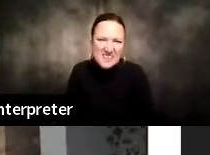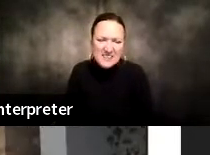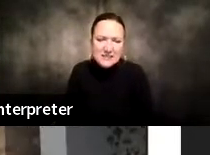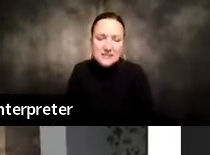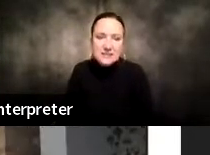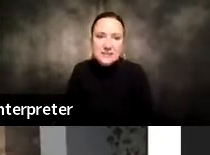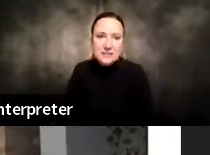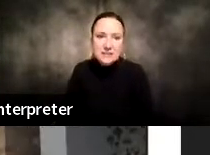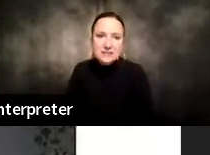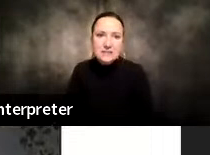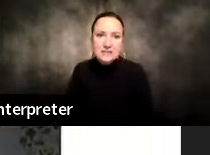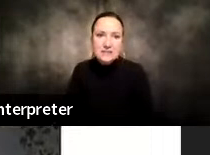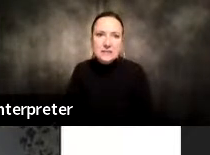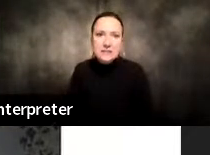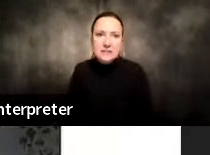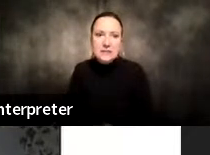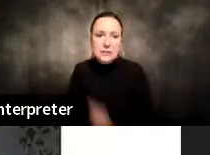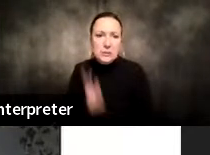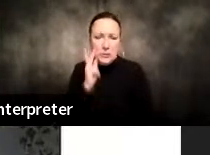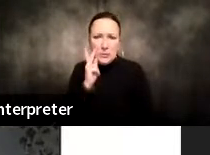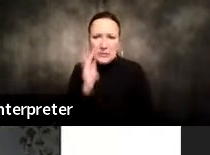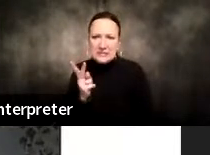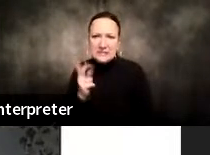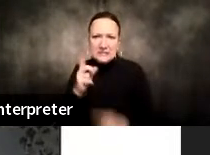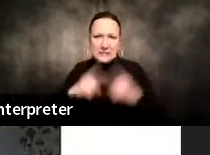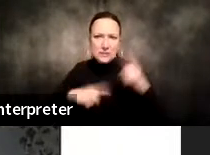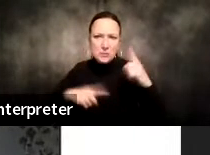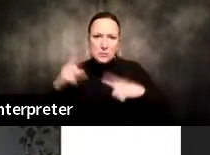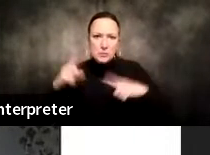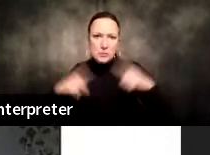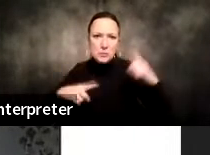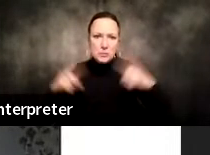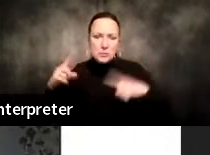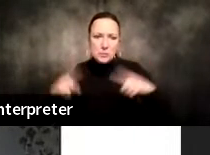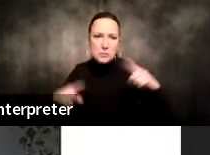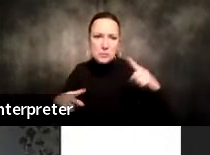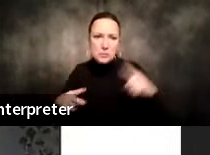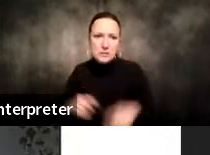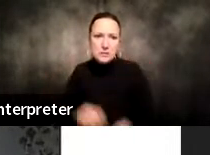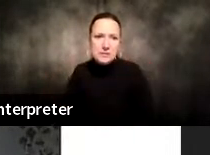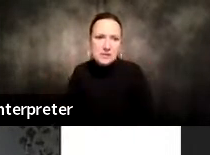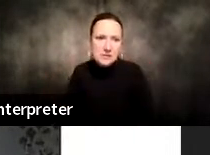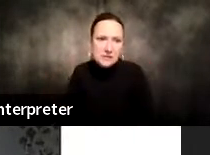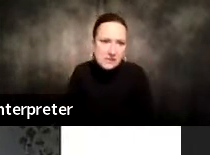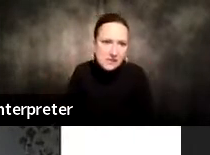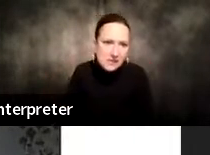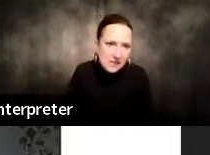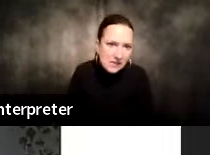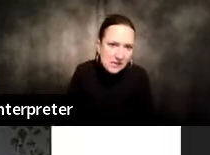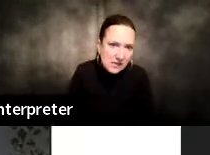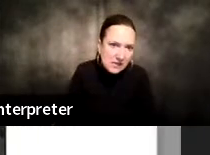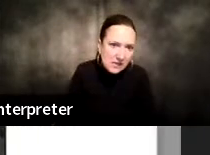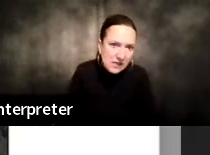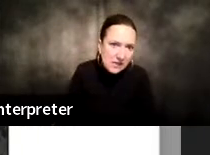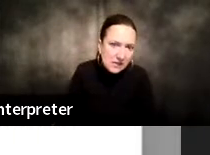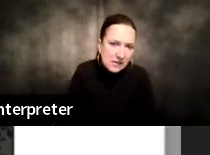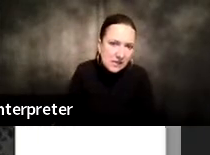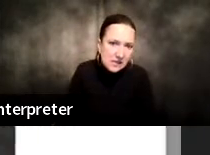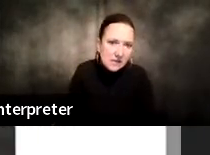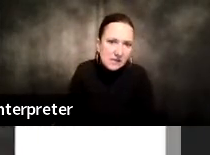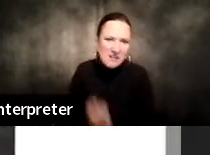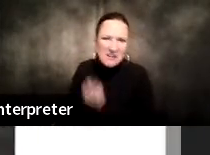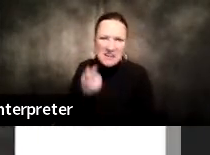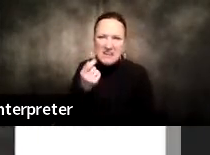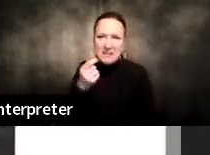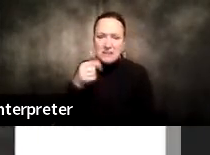looking towards the west. The actual subject property is down here. You can basically see all the porches are, there is a bit of a